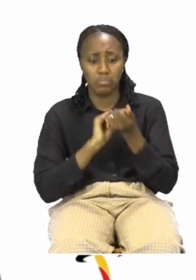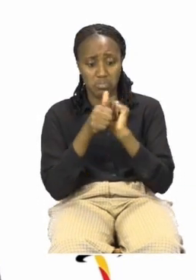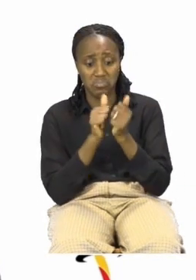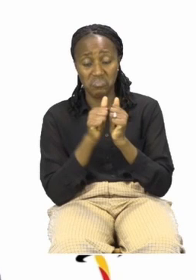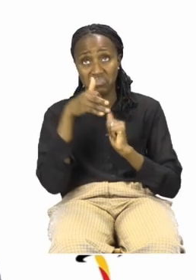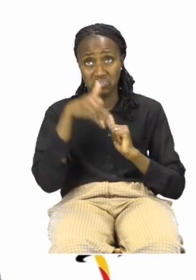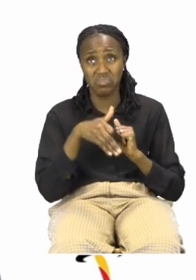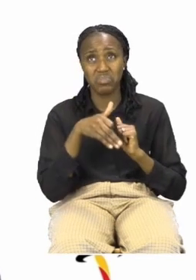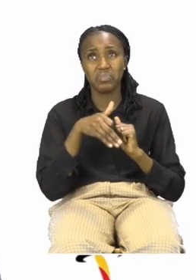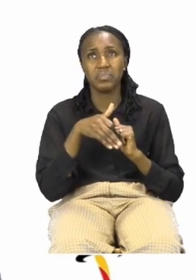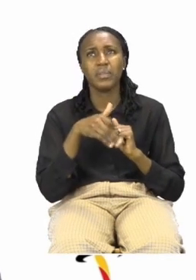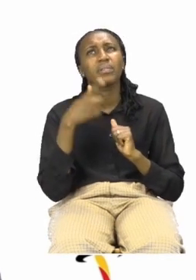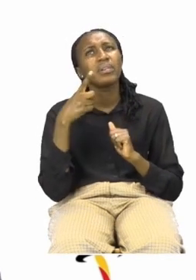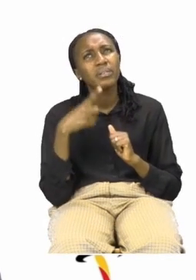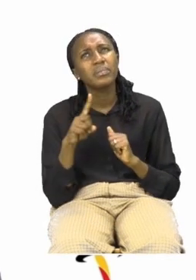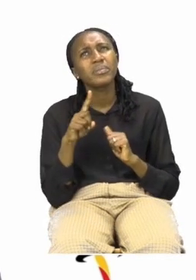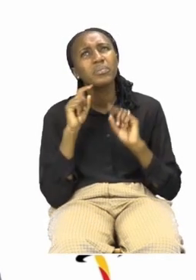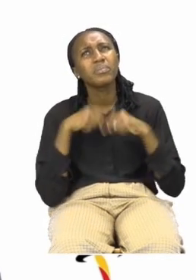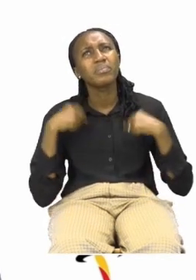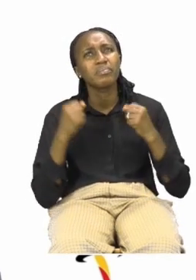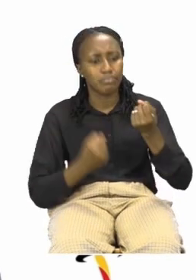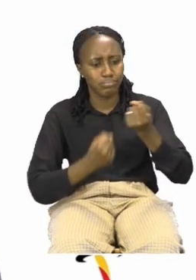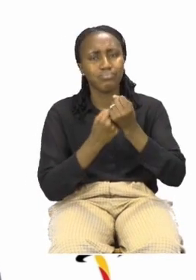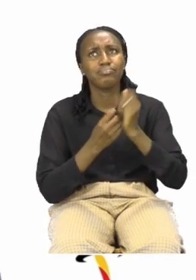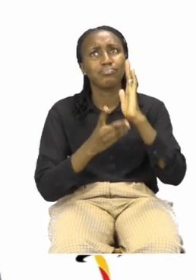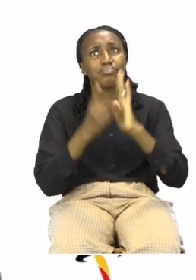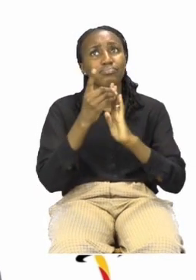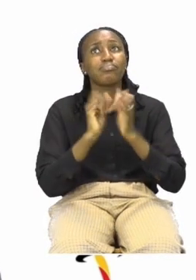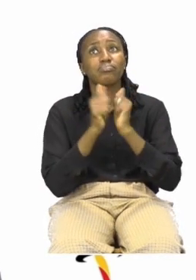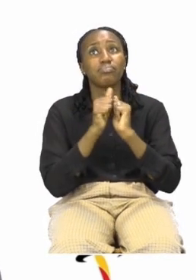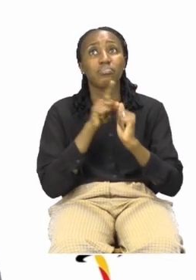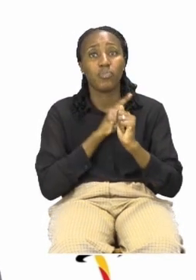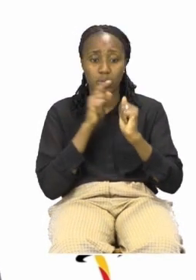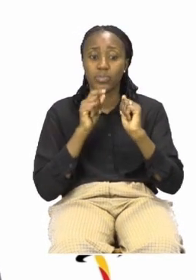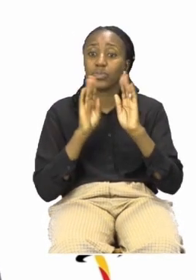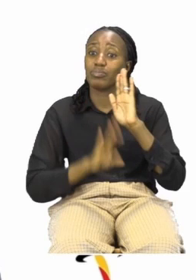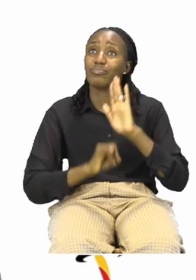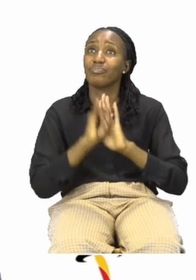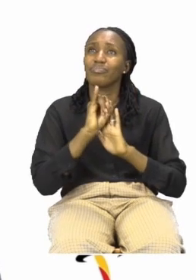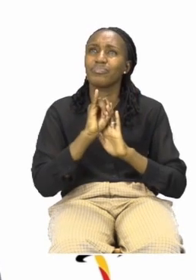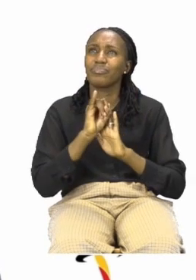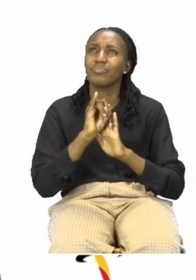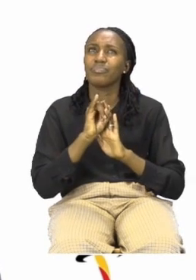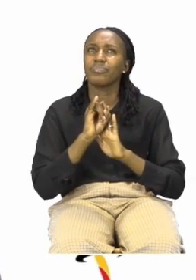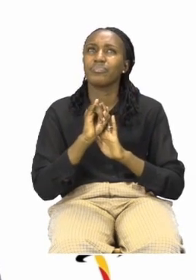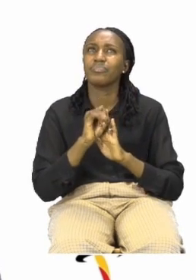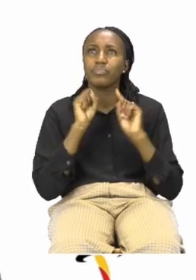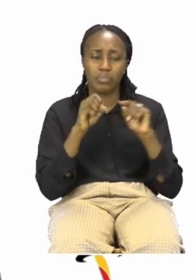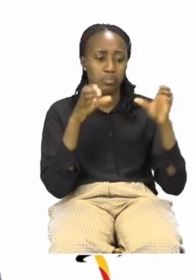priority sports codes. However, we also need to support developmental sports codes because they also need to move across. We actually categorize 3 sports